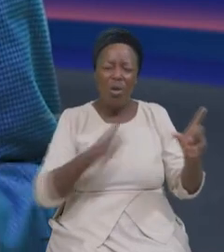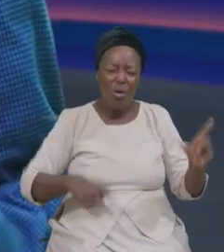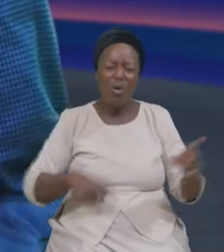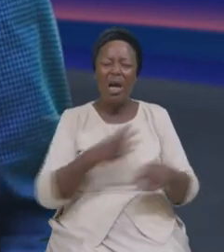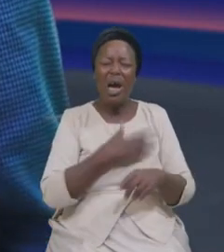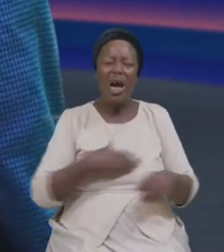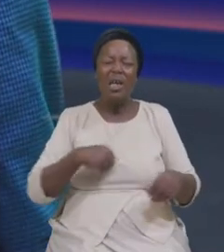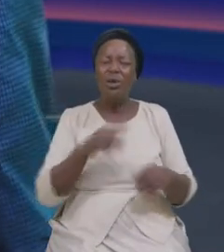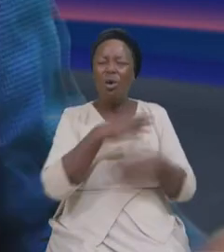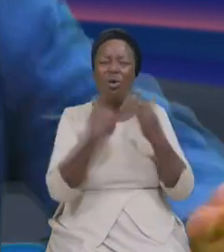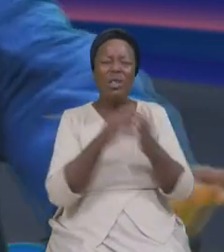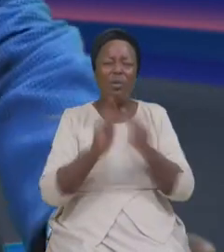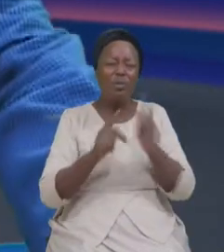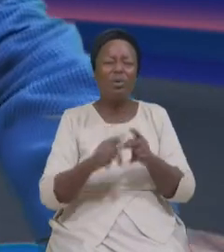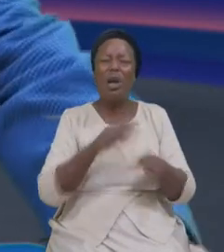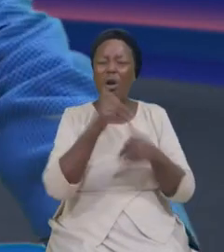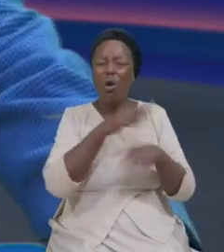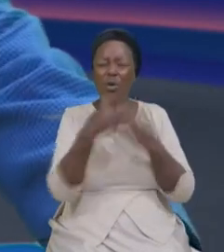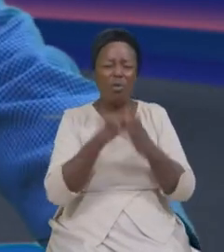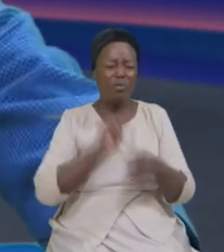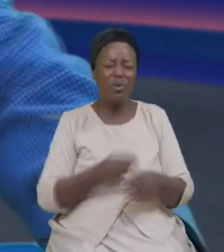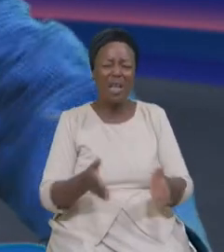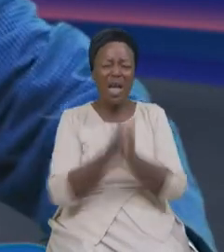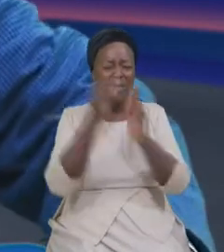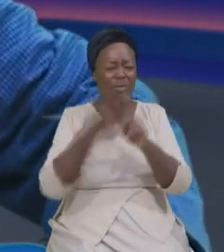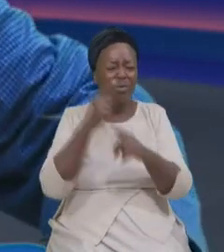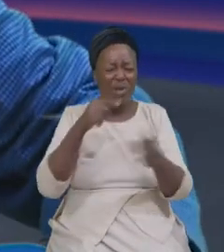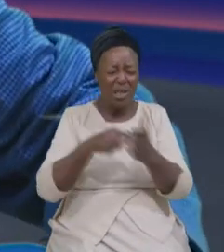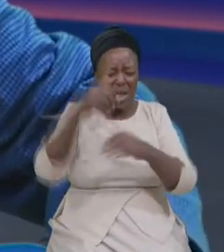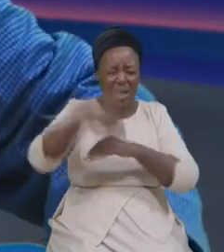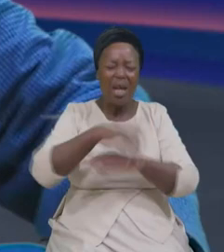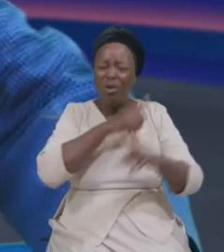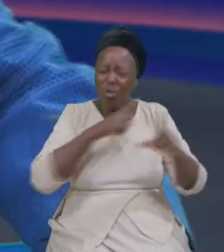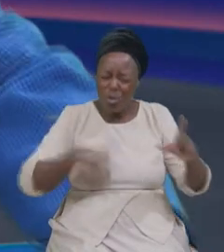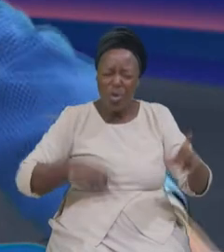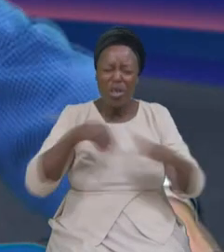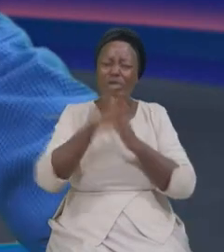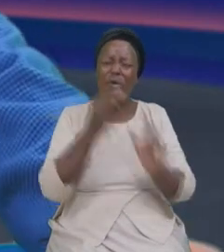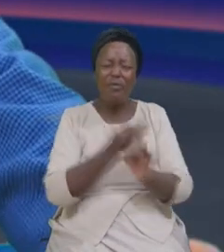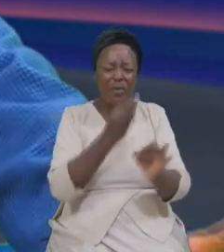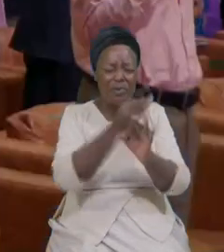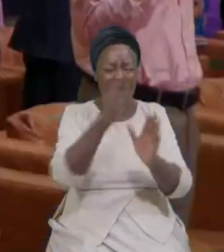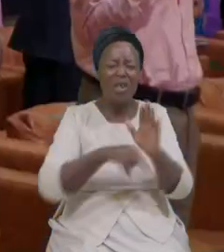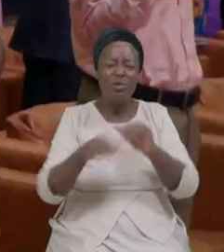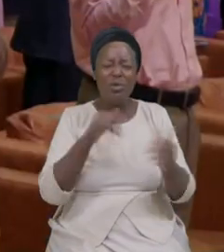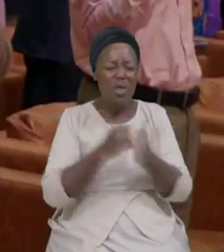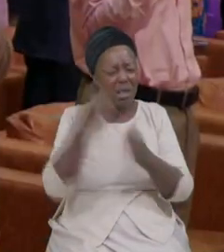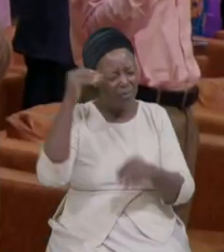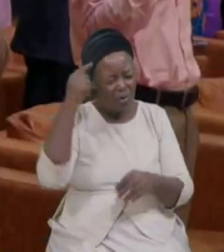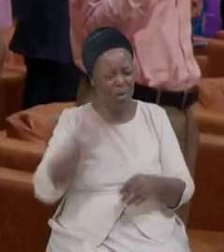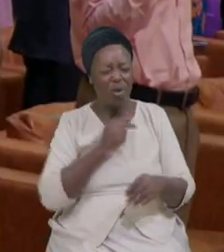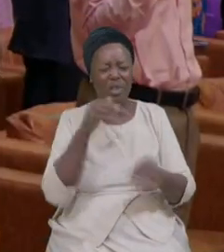they have said, oh Lord, do this in your faithfulness. Do everything in Jesus' name. Heal the